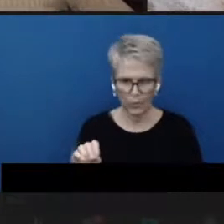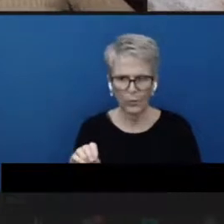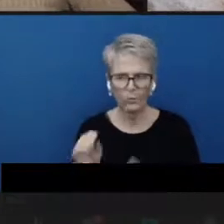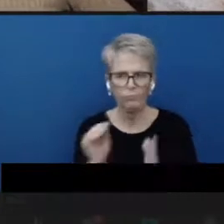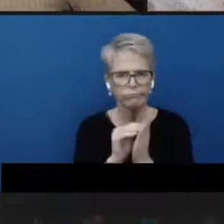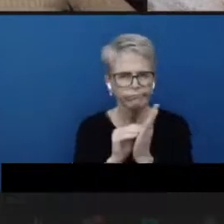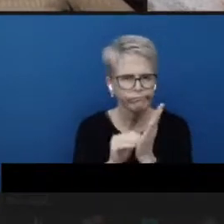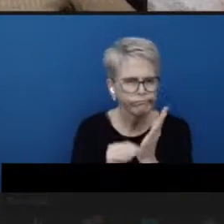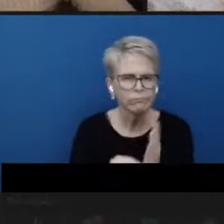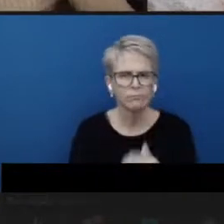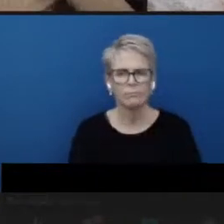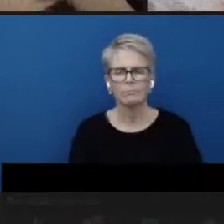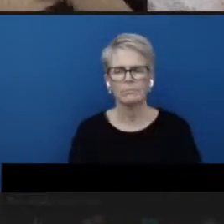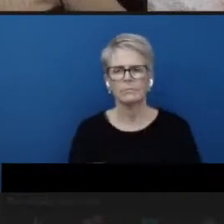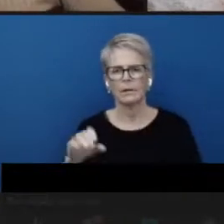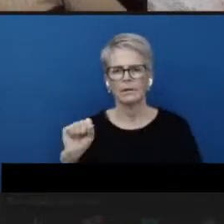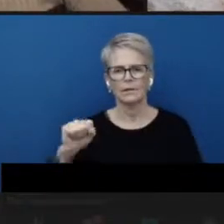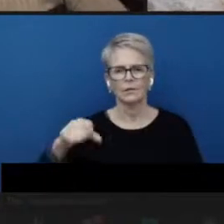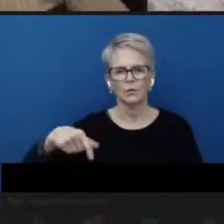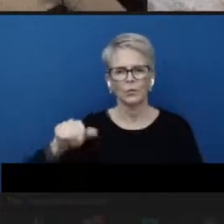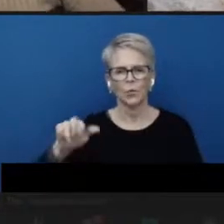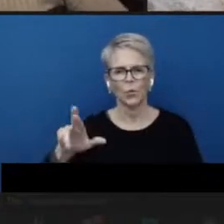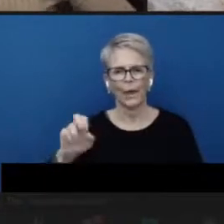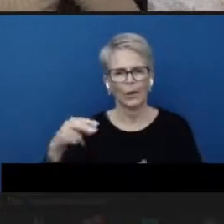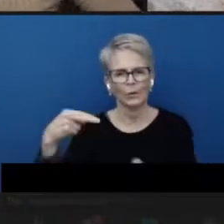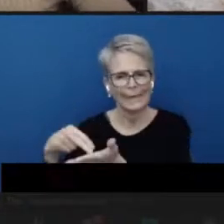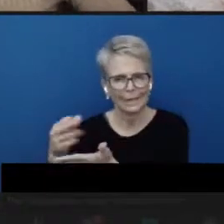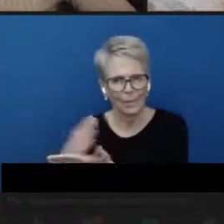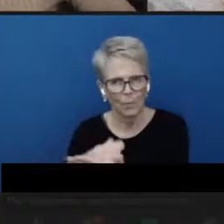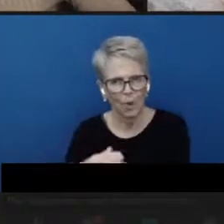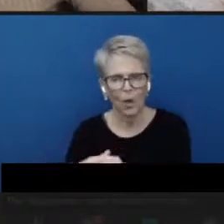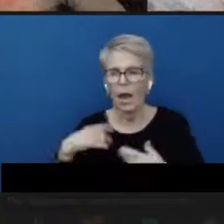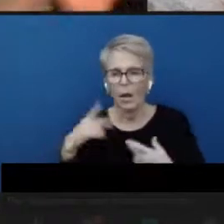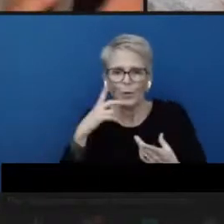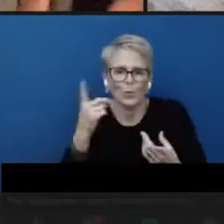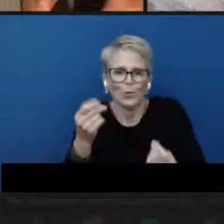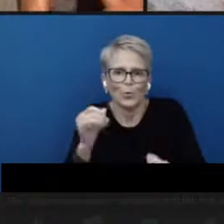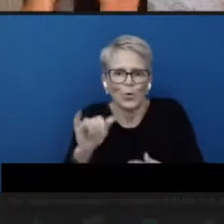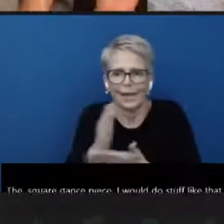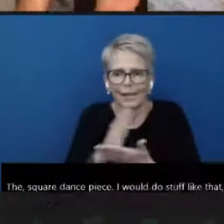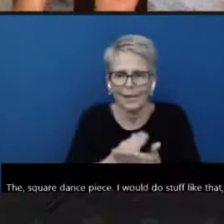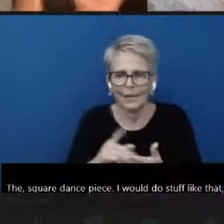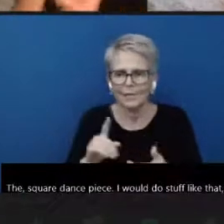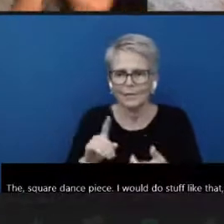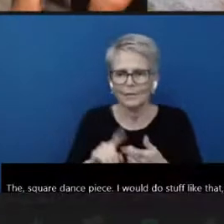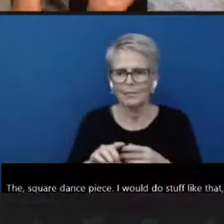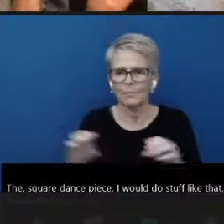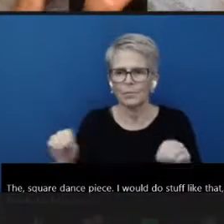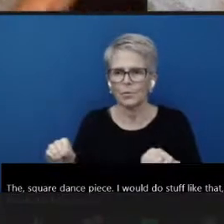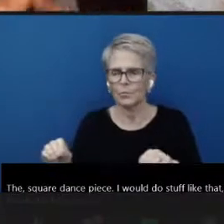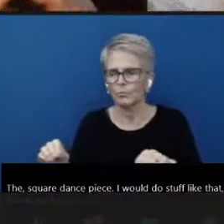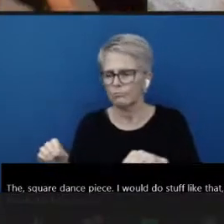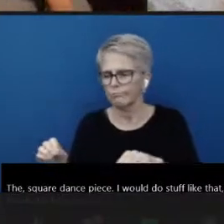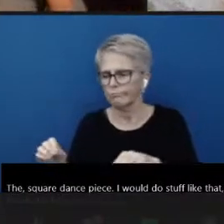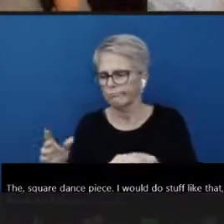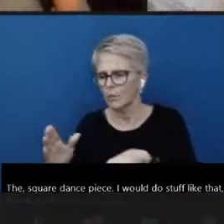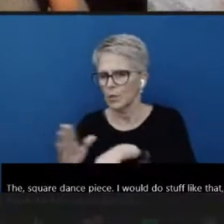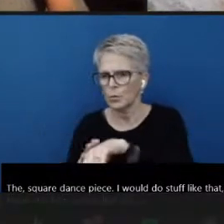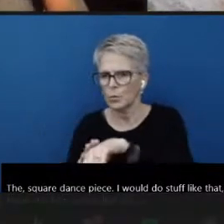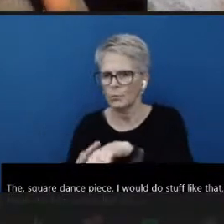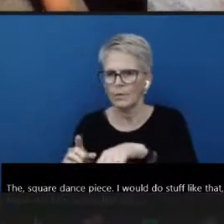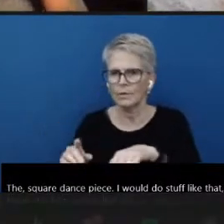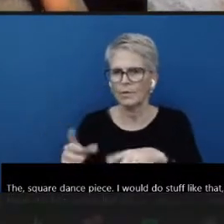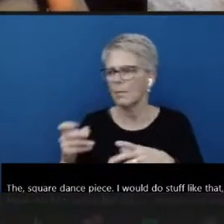the square against piece. I would do stuff like that, taking no cue from artists like him or